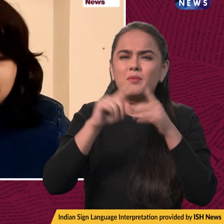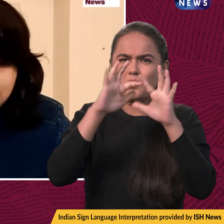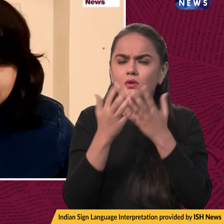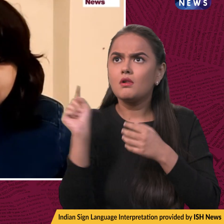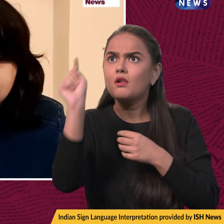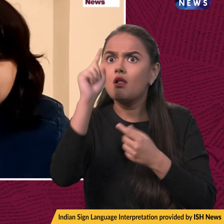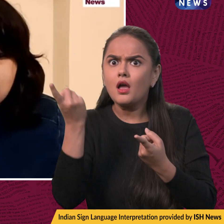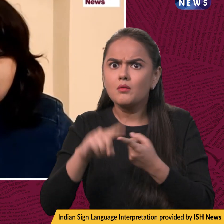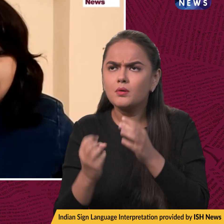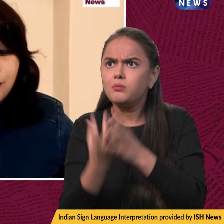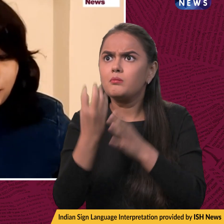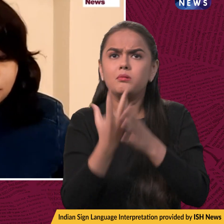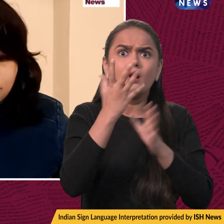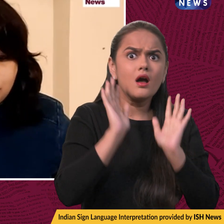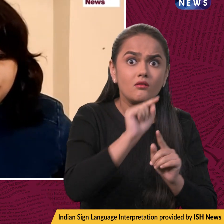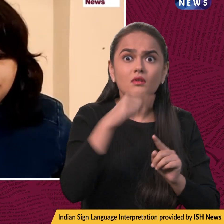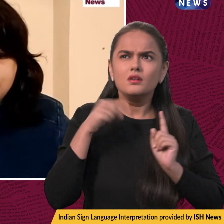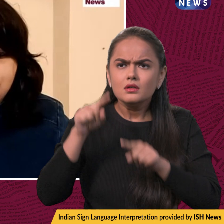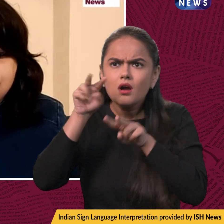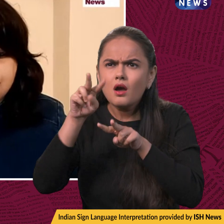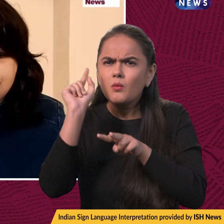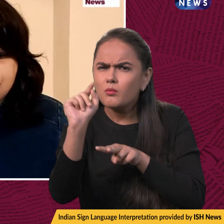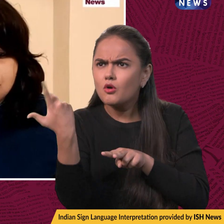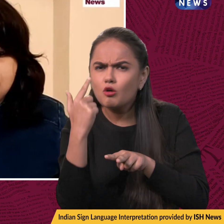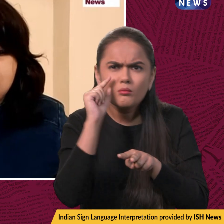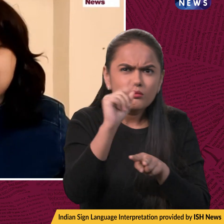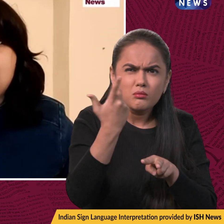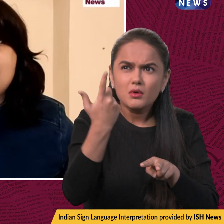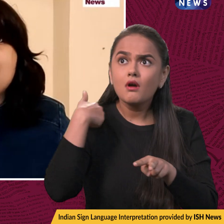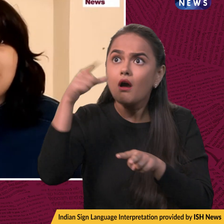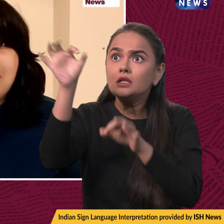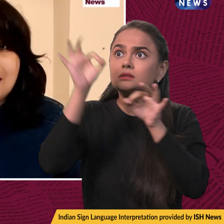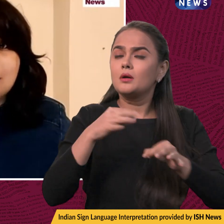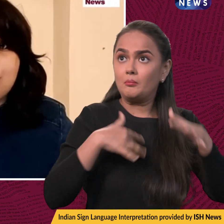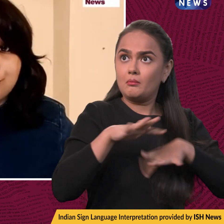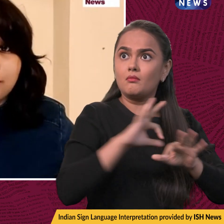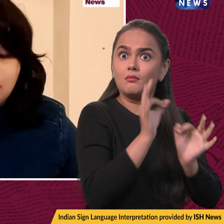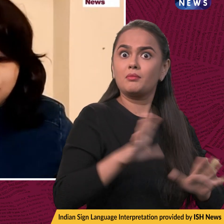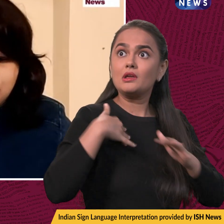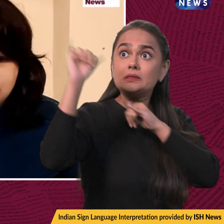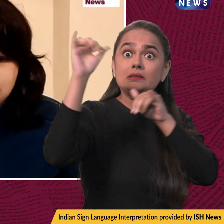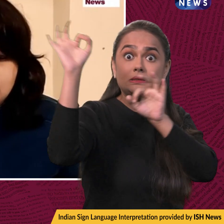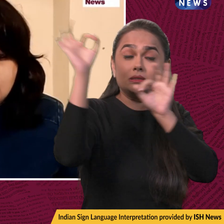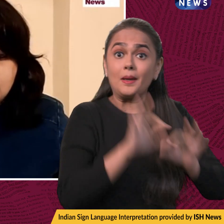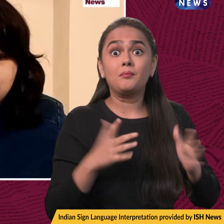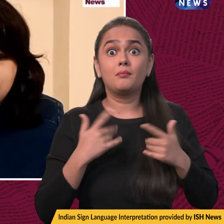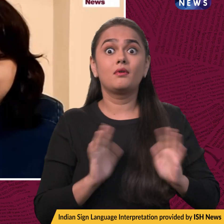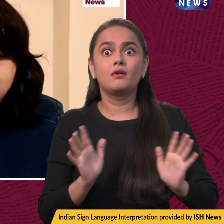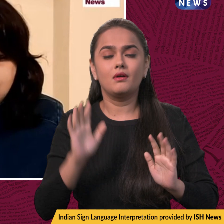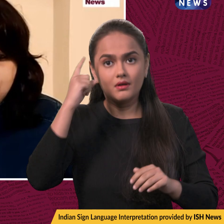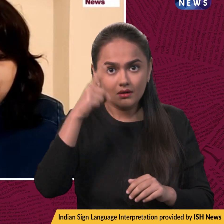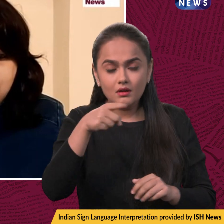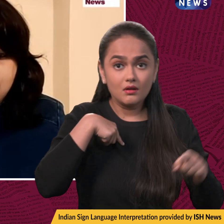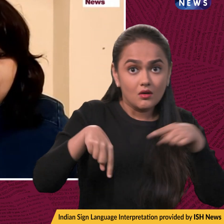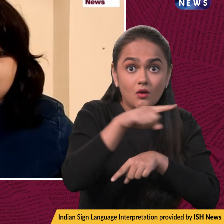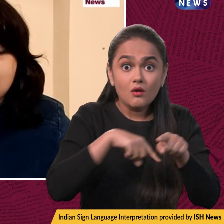surge in cases, in other parts of the world, we need to monitor it closely and be prepared for any sort of eventuality. It is better to